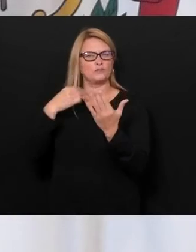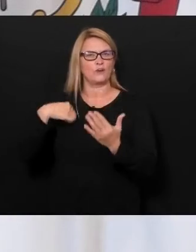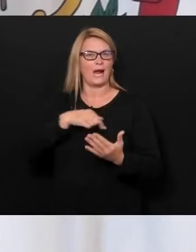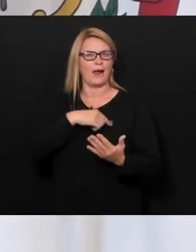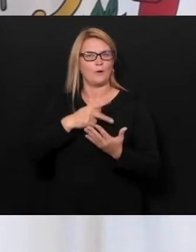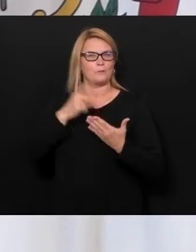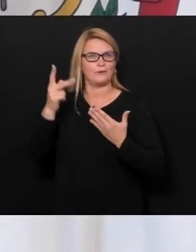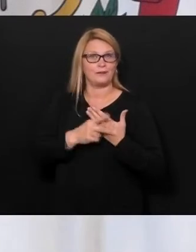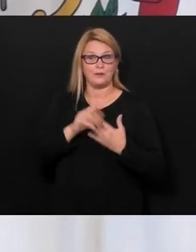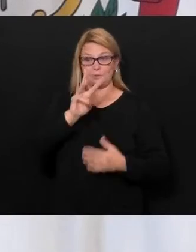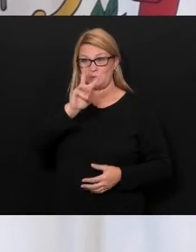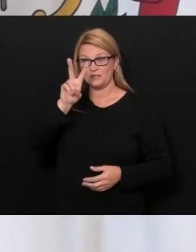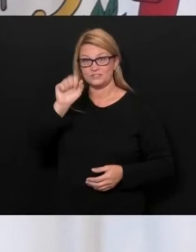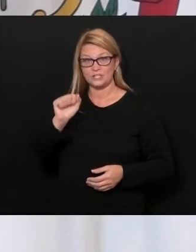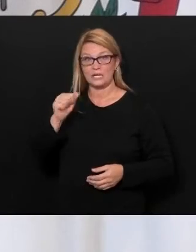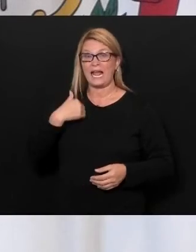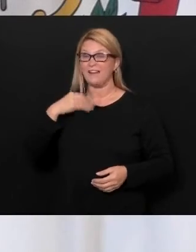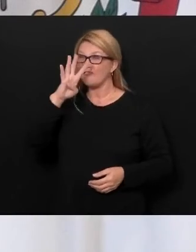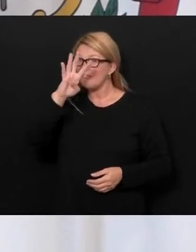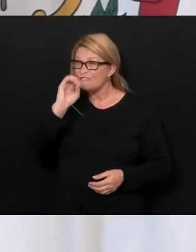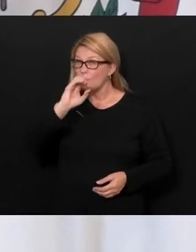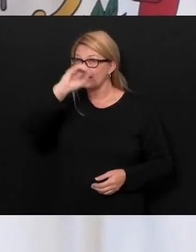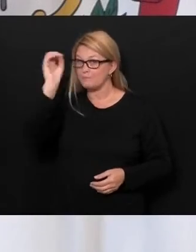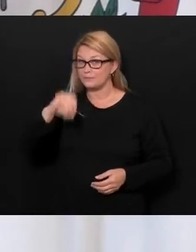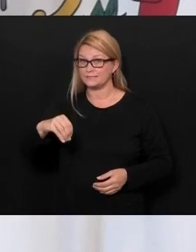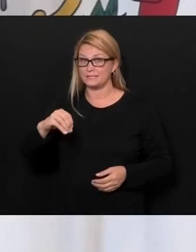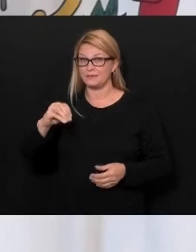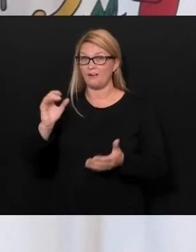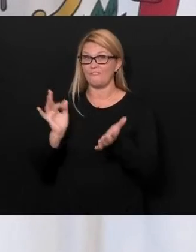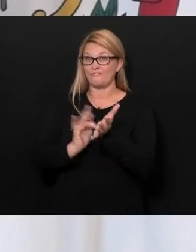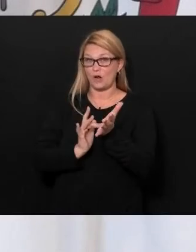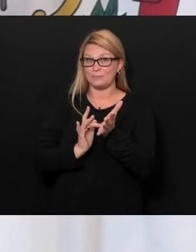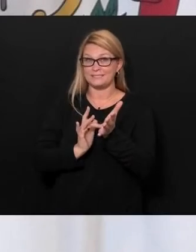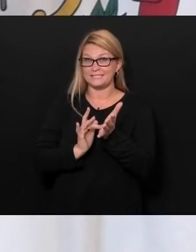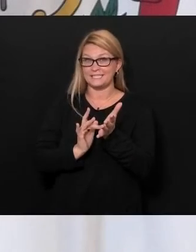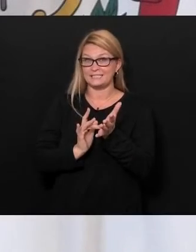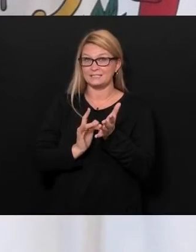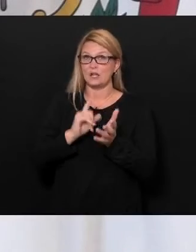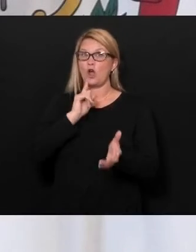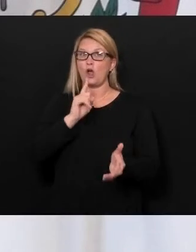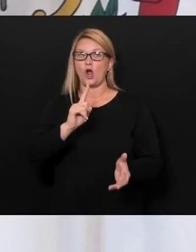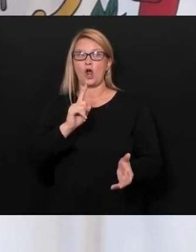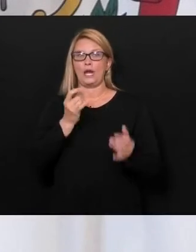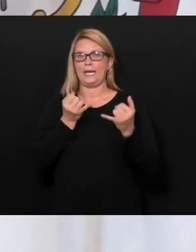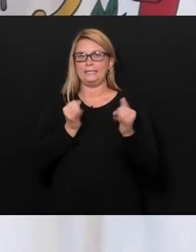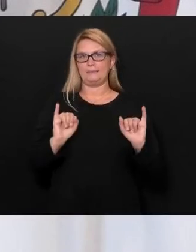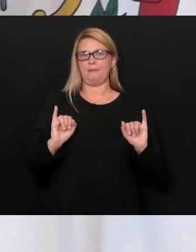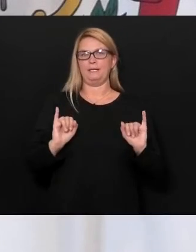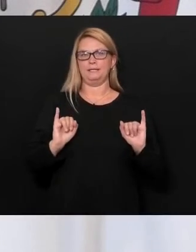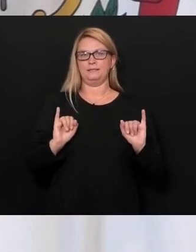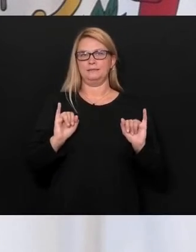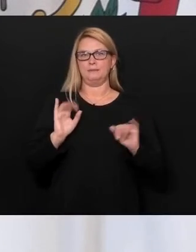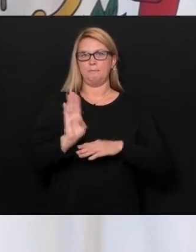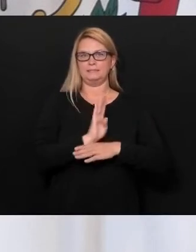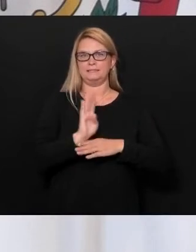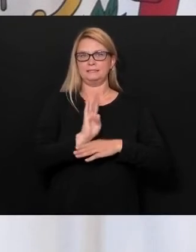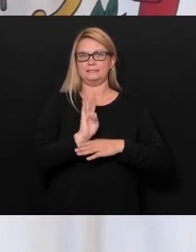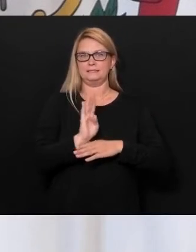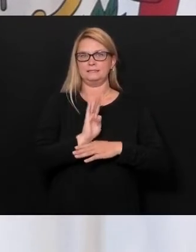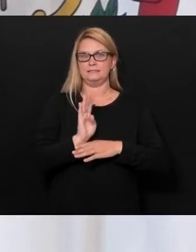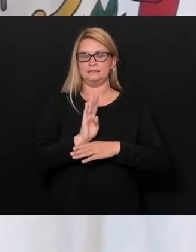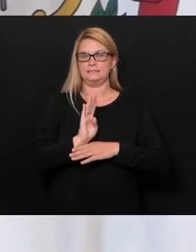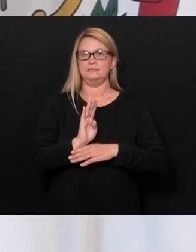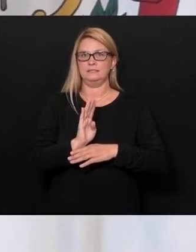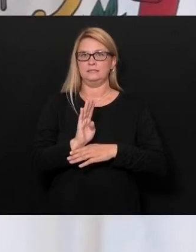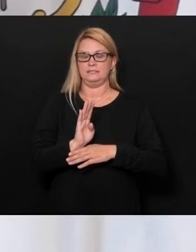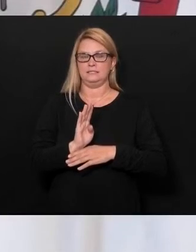Virginia had over 40% of our pharmacies are not chain affiliated. We have instead partnered with all